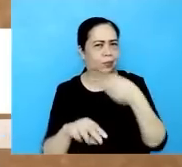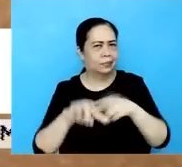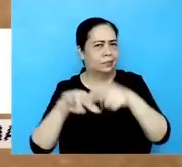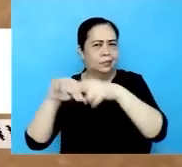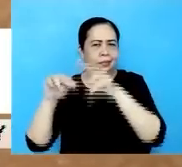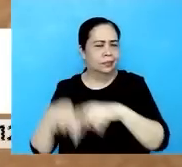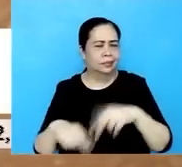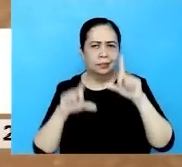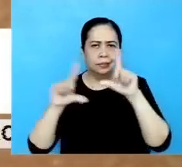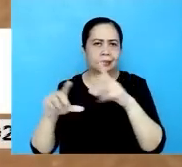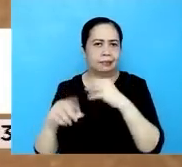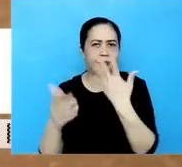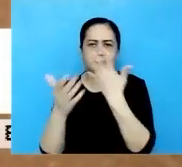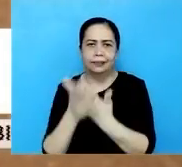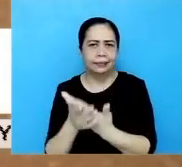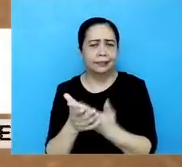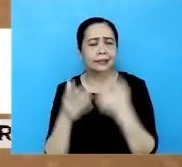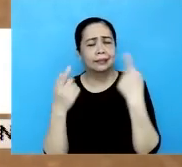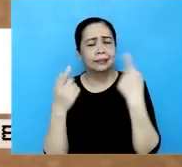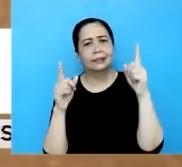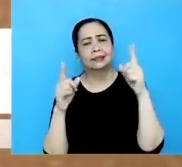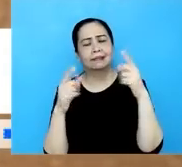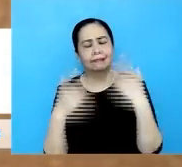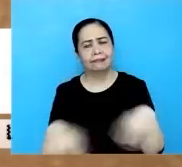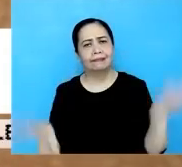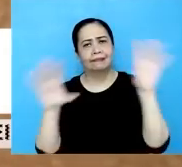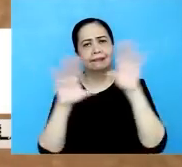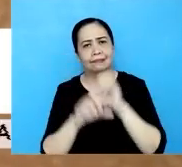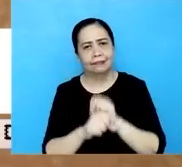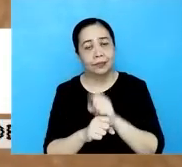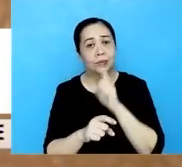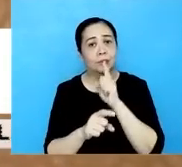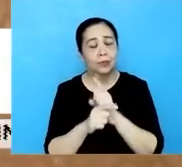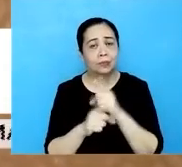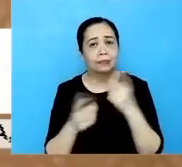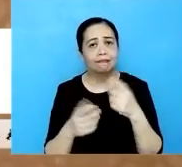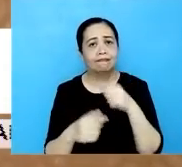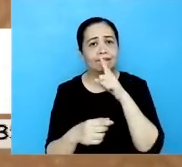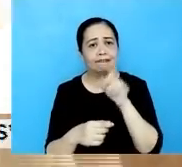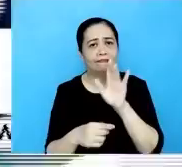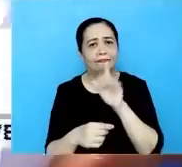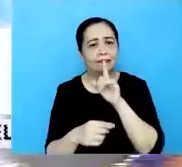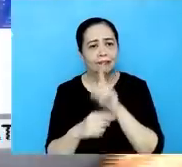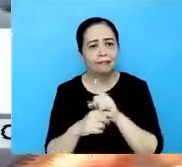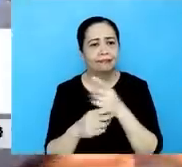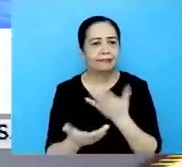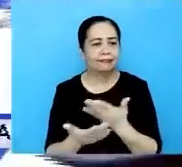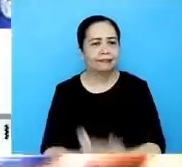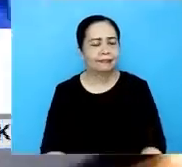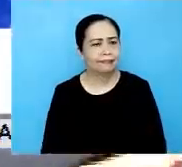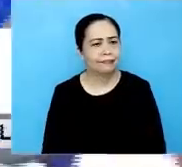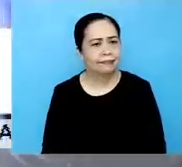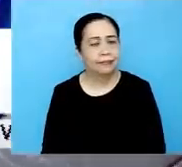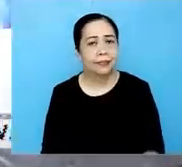to her imprisonment is finally being undone. The real crime has always been her arrest. Ang dapat